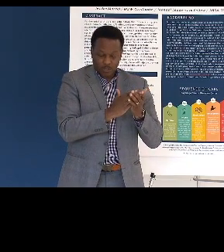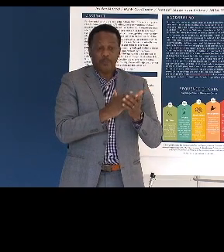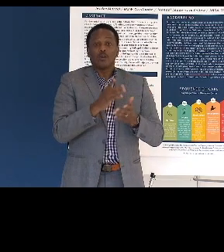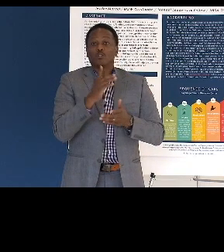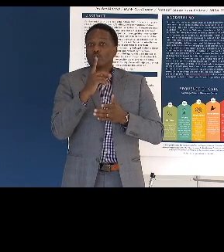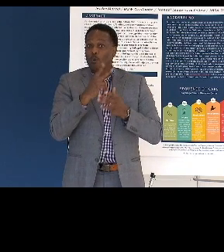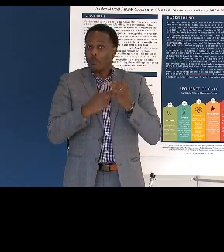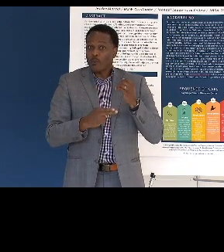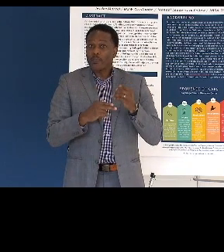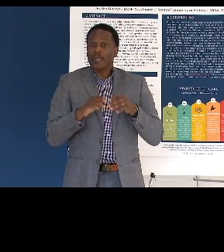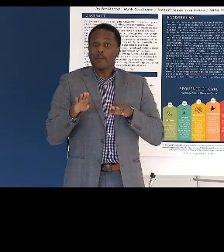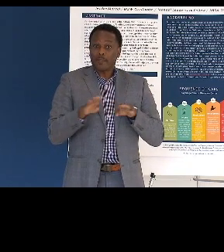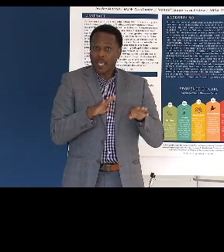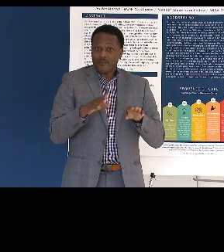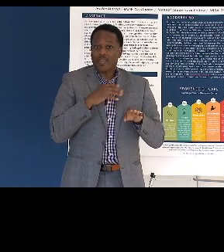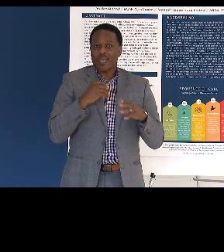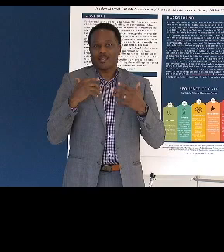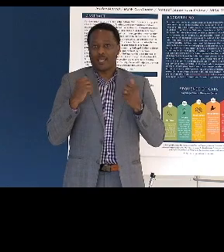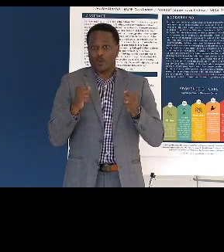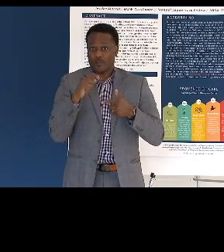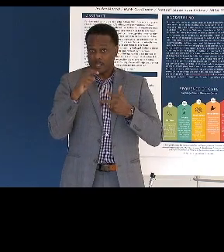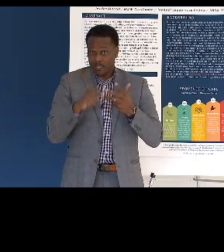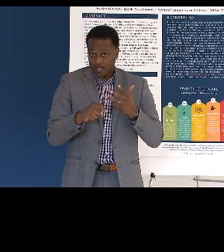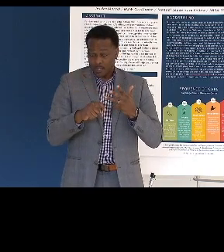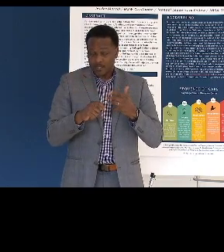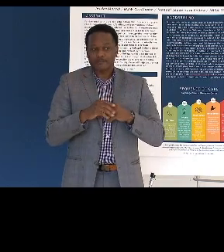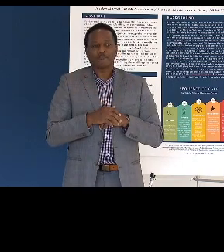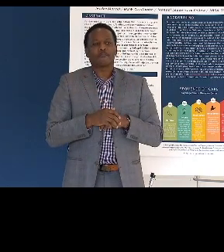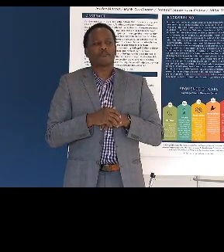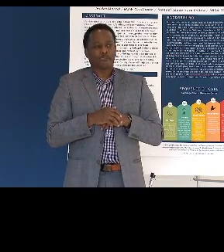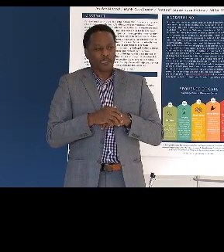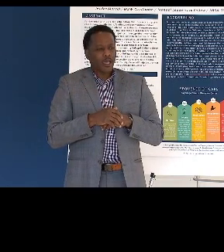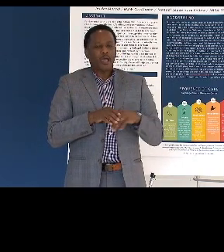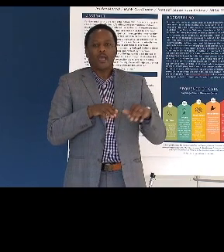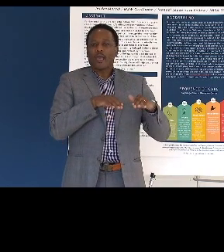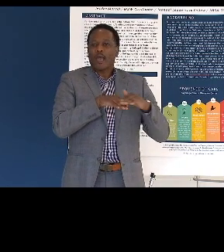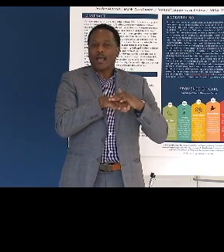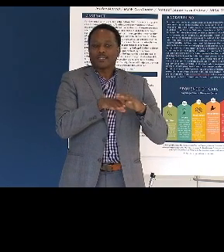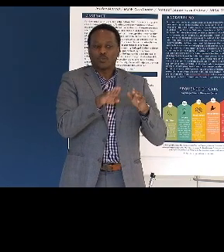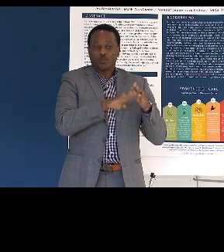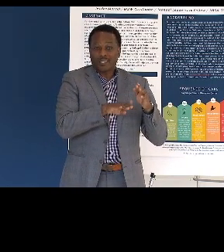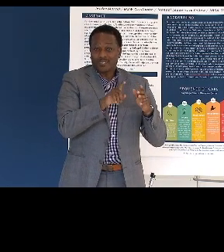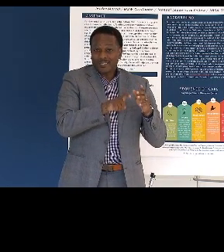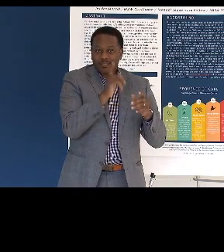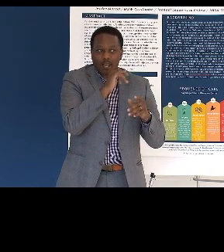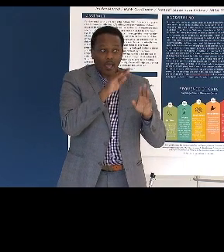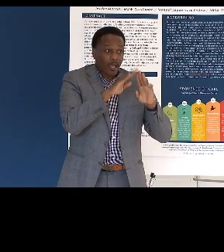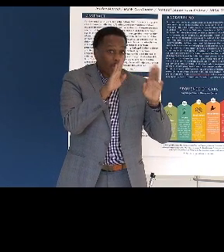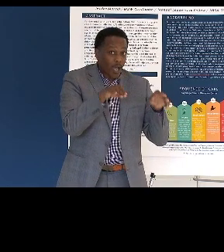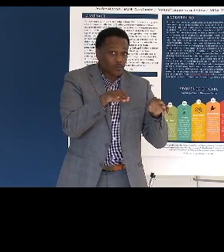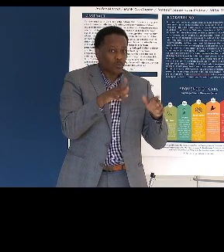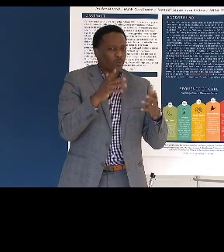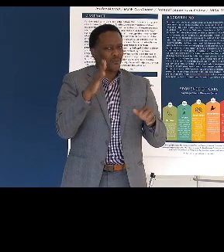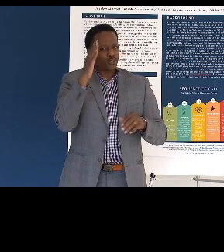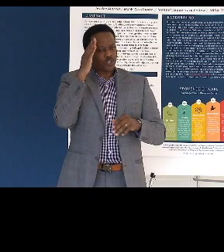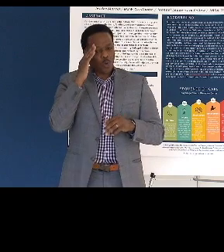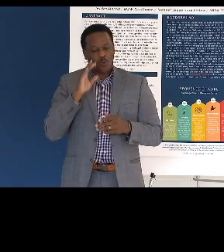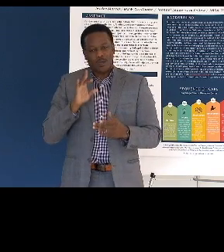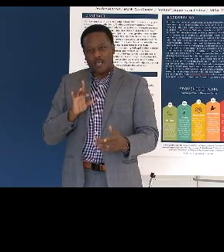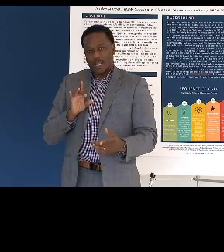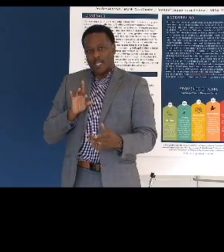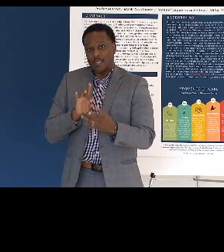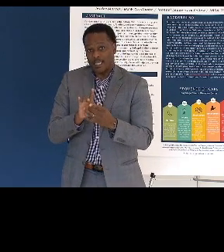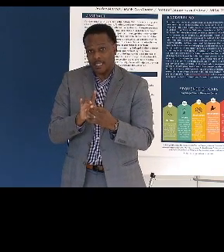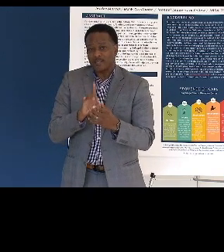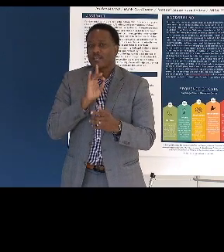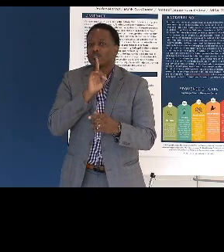needs as well as having really limited access to basic needs such as housing. We know that linkage is really critical